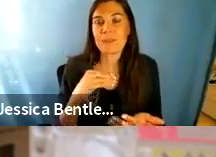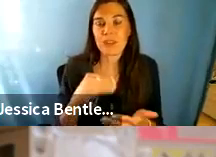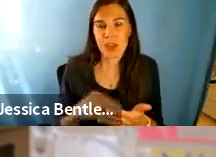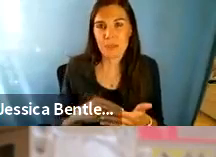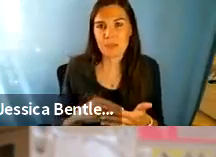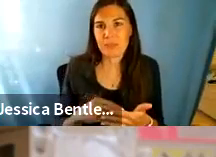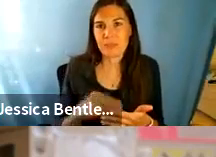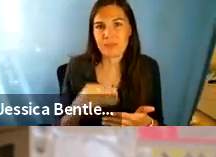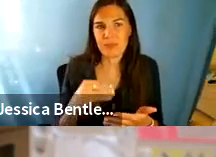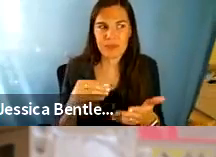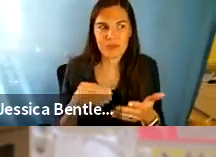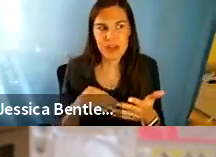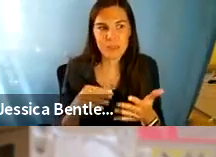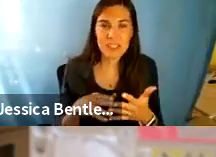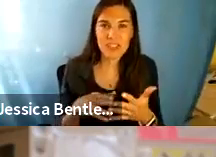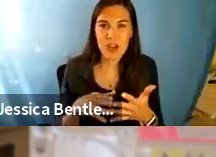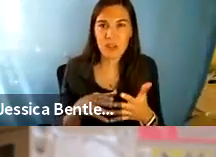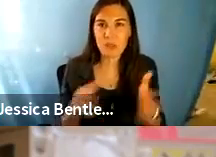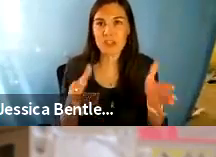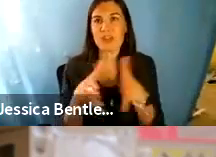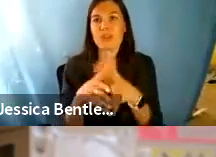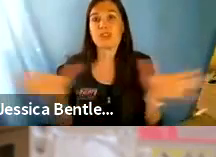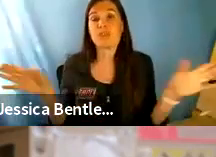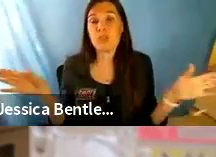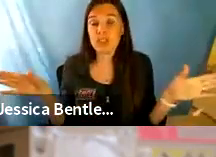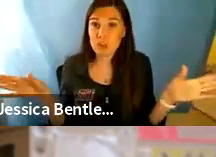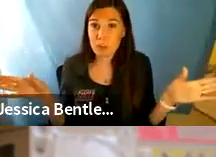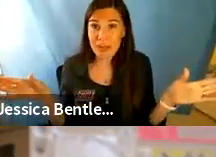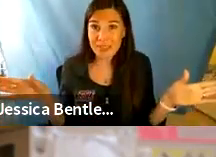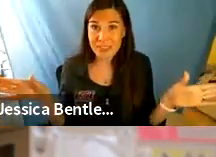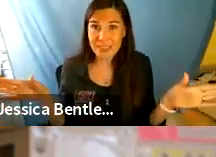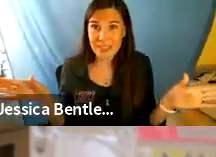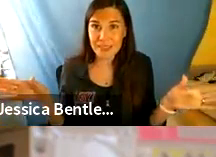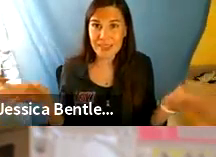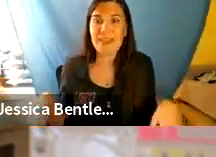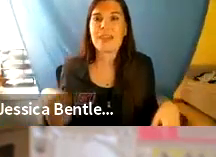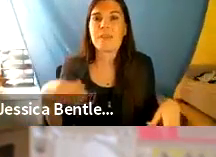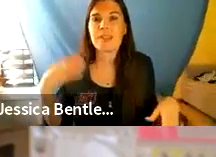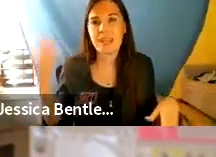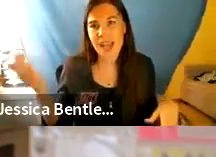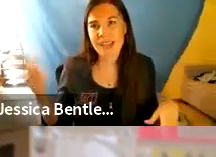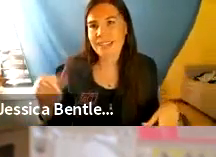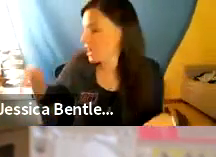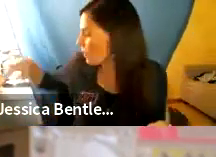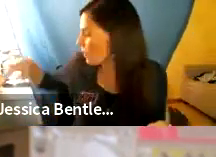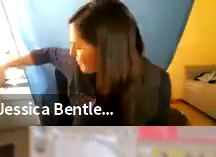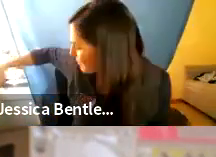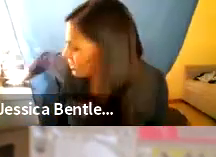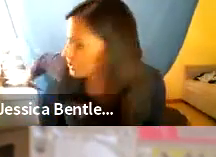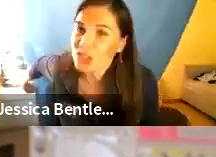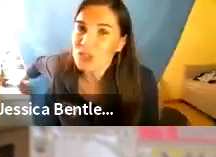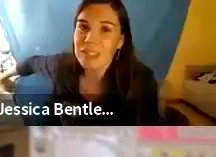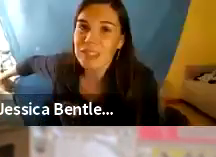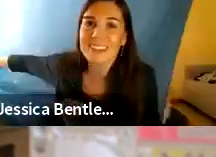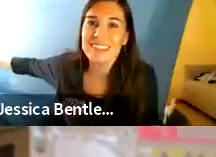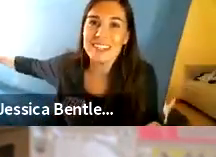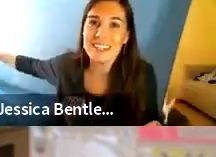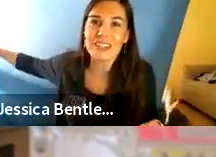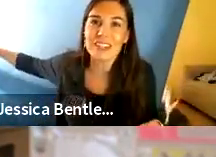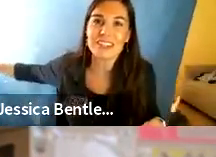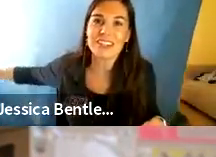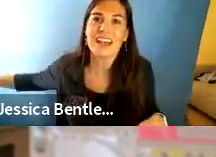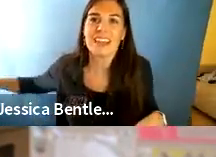the freshmen and sophomores learning just more general basic skills, but then as they go up to the juniors